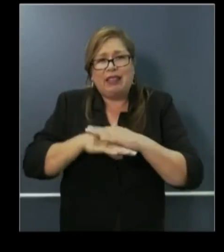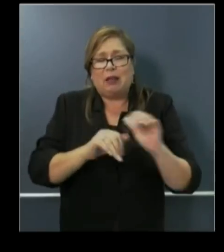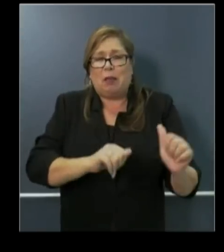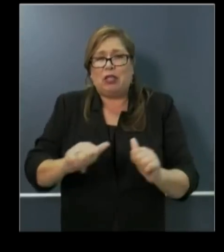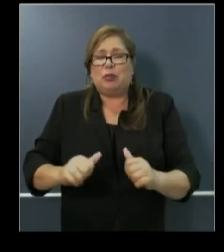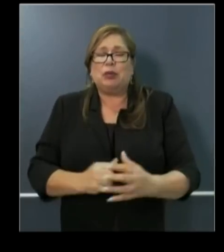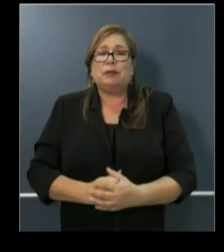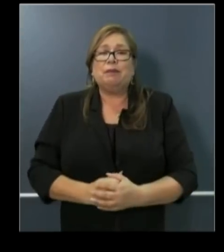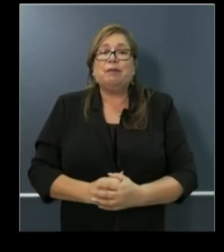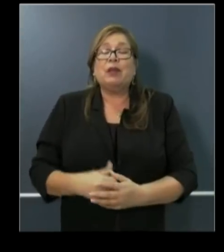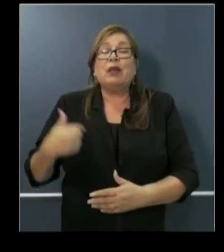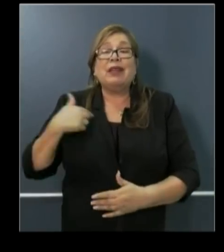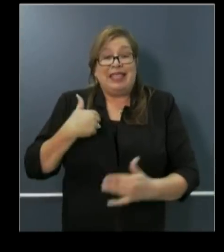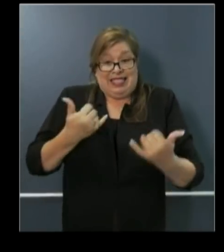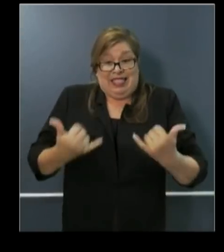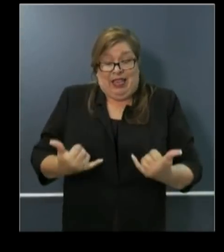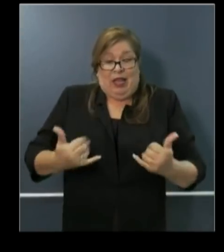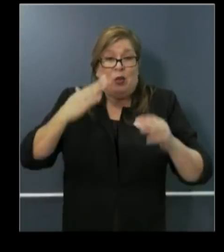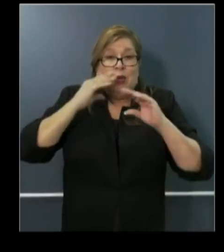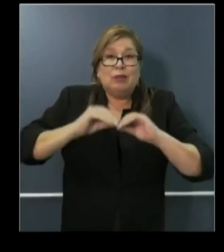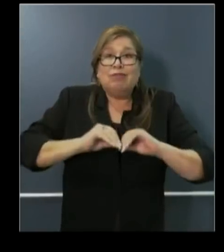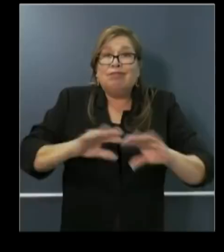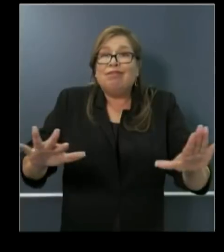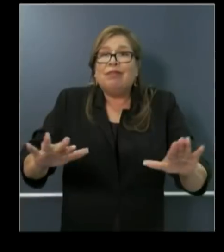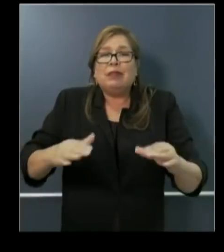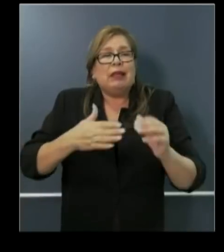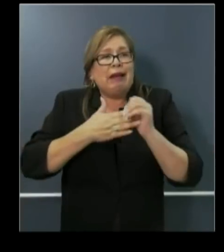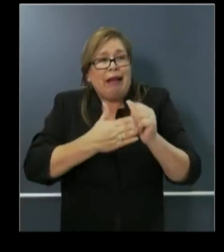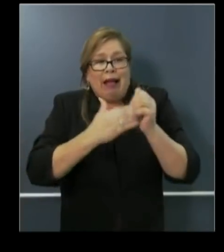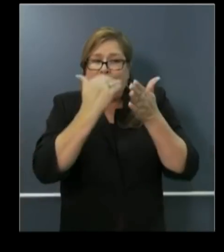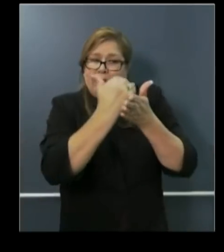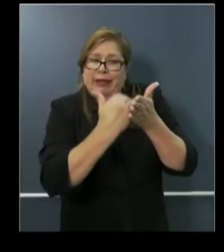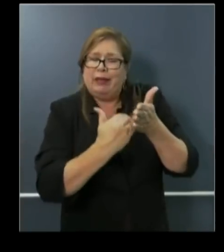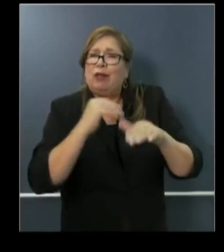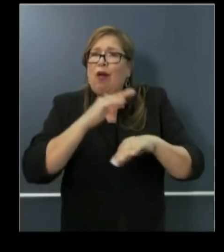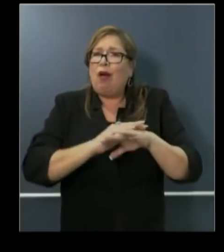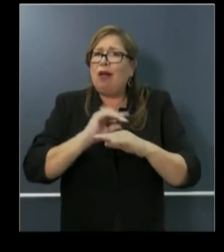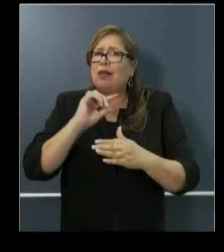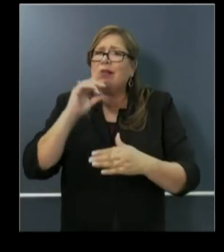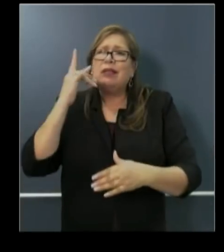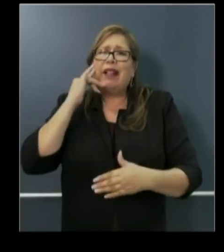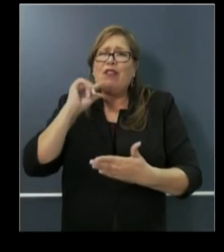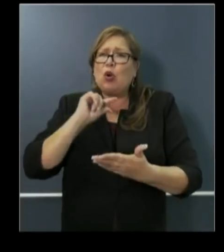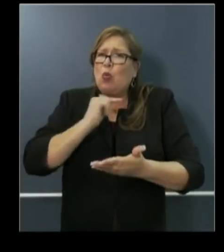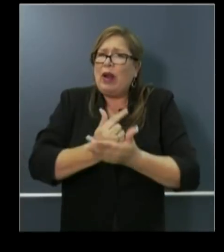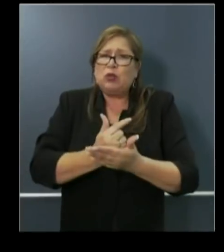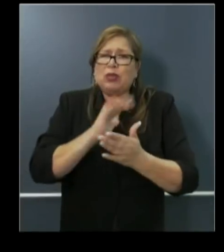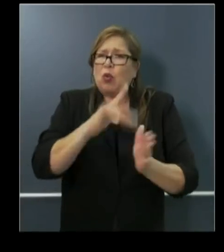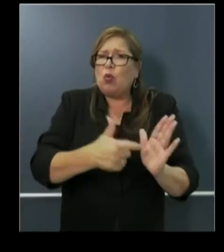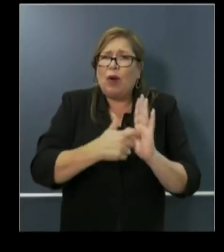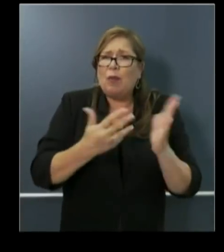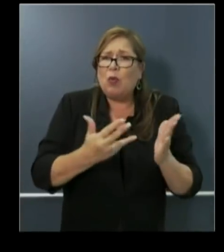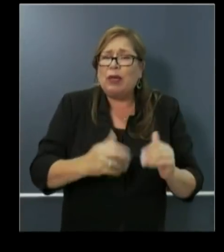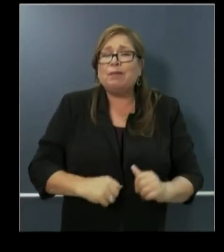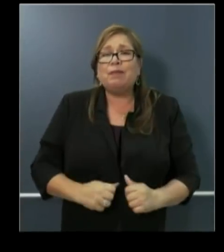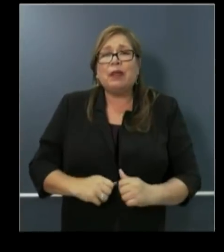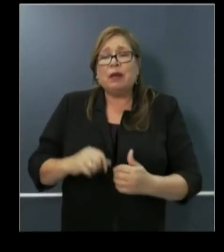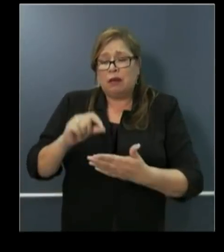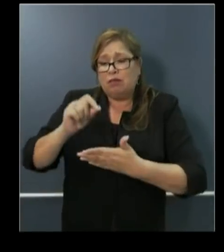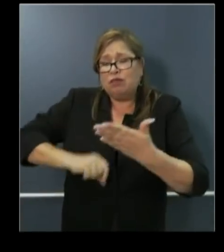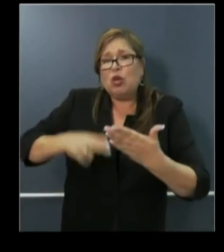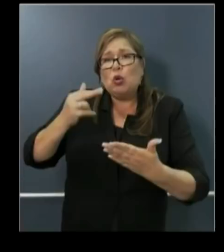and California Department of Education, on graduation requirements and grading that will make it clear how all students who are on track